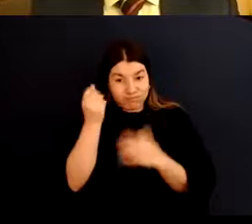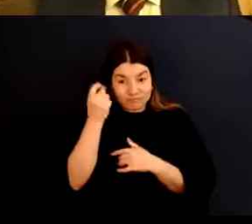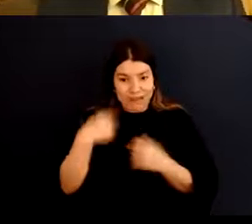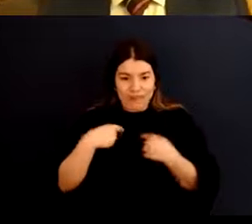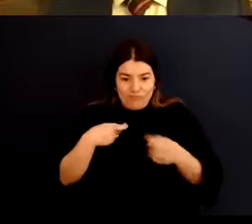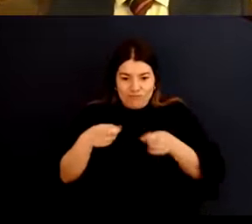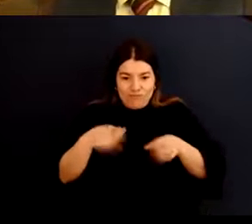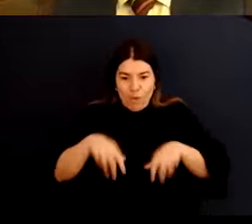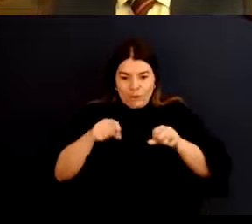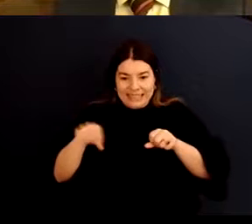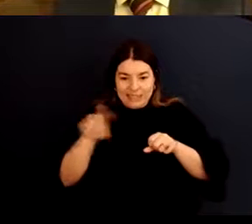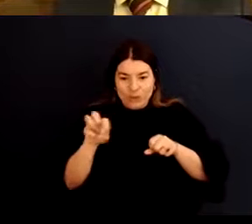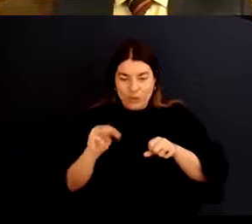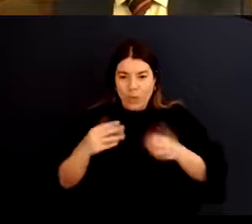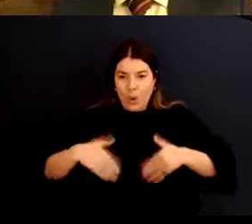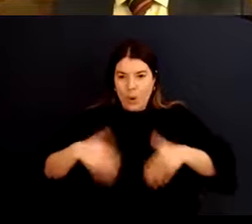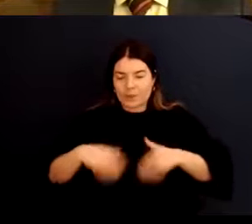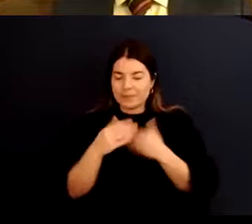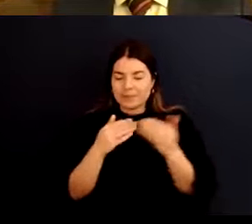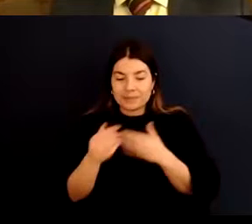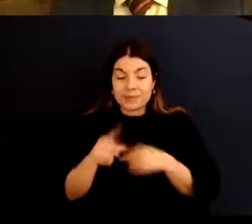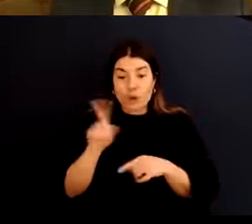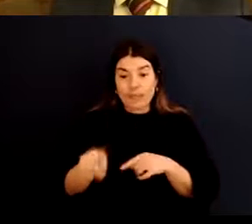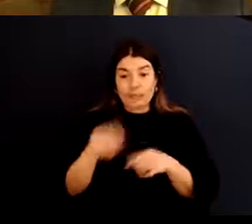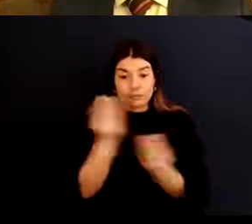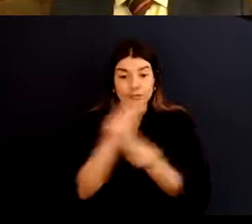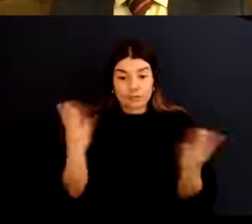Okay, so the question is, my